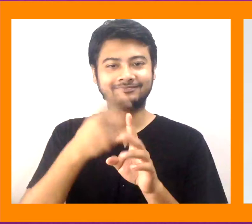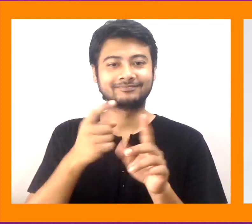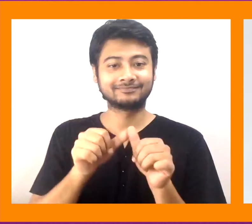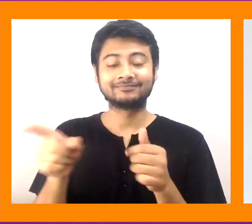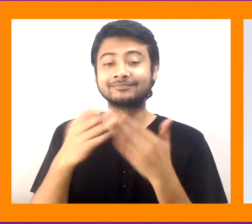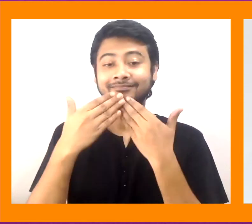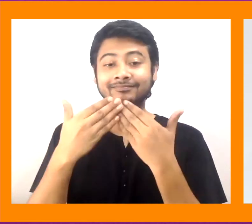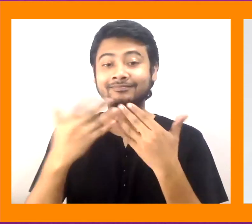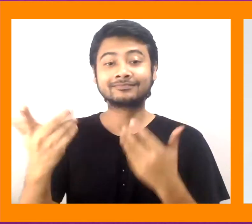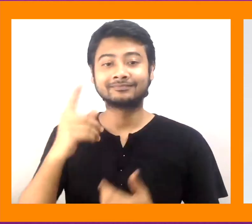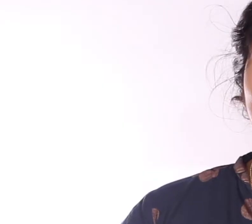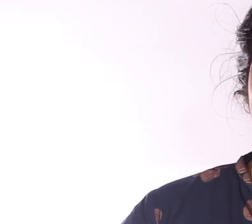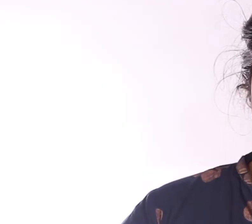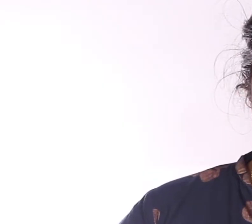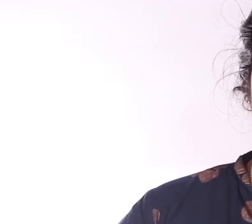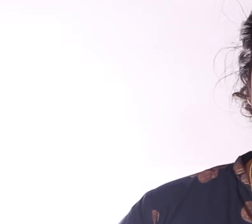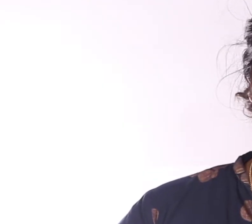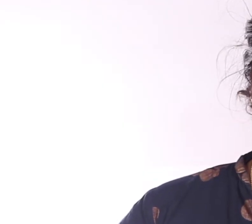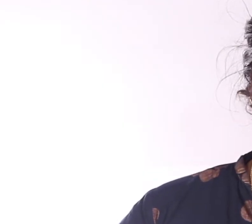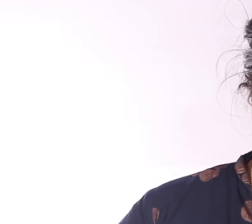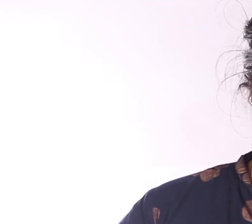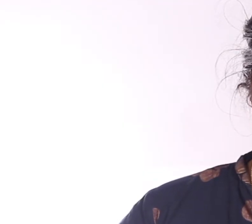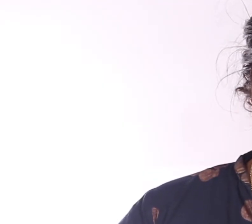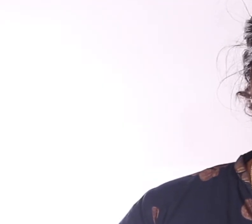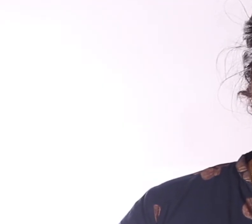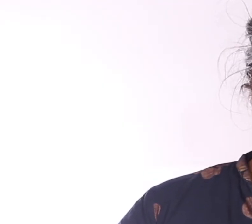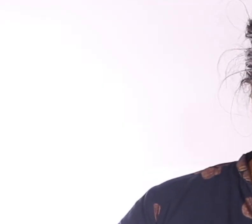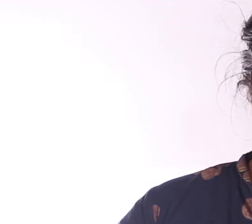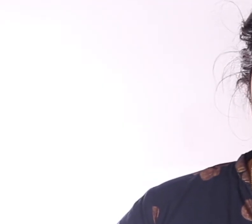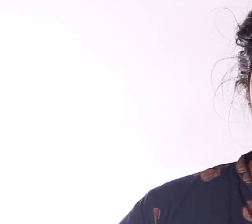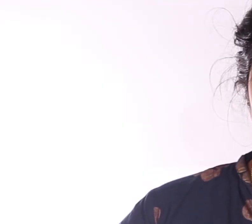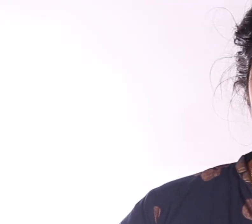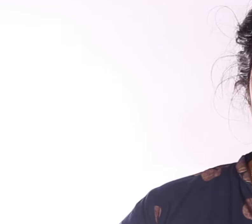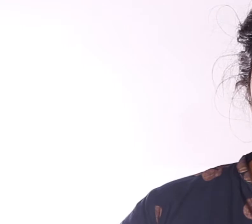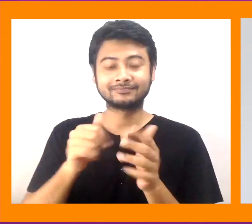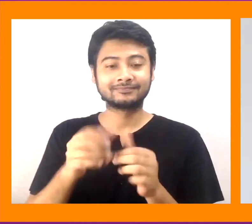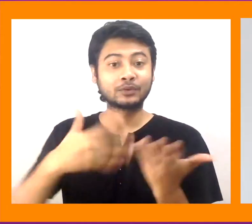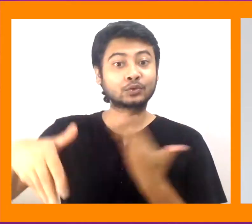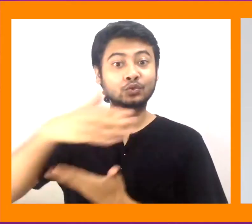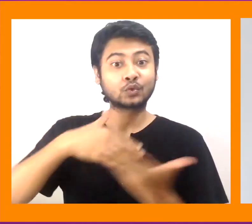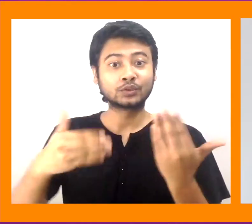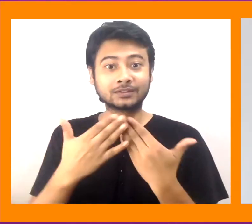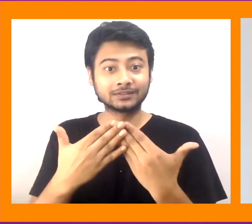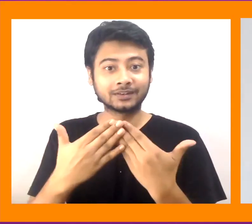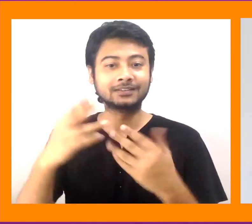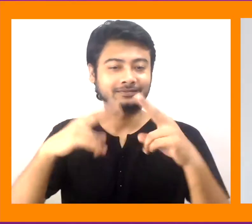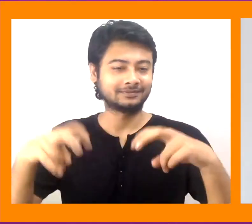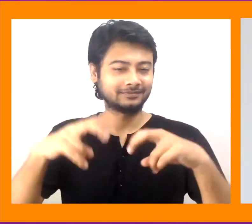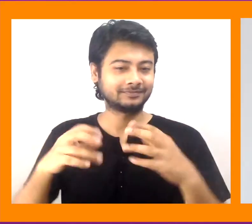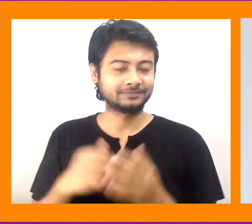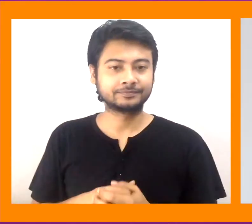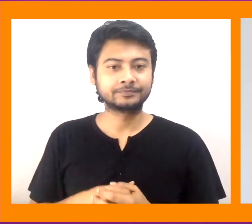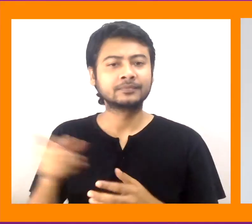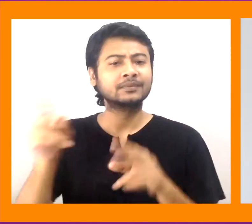gender studies scholar. Hi, my name is Neeraja and I'm a social science researcher. When we meet someone for the first